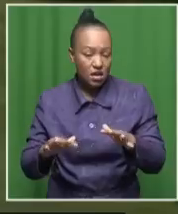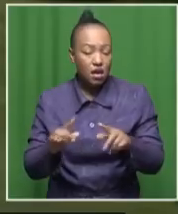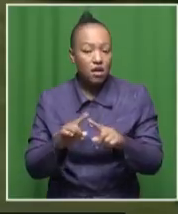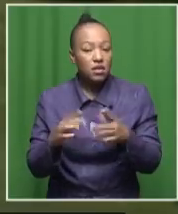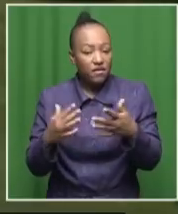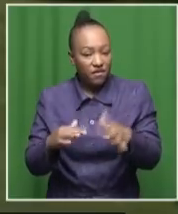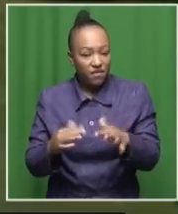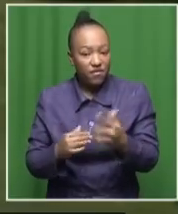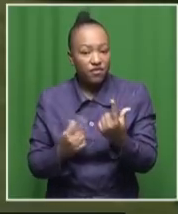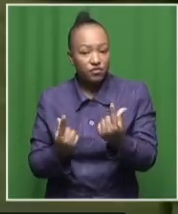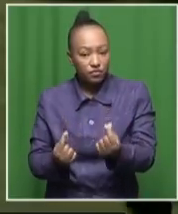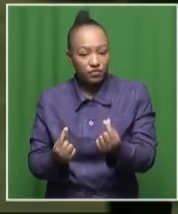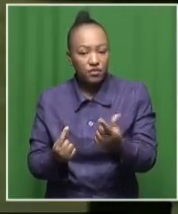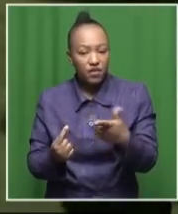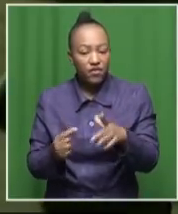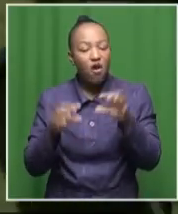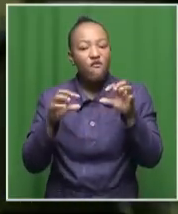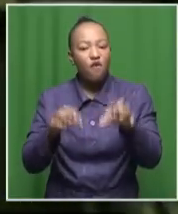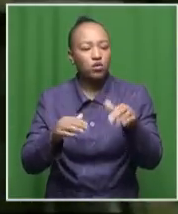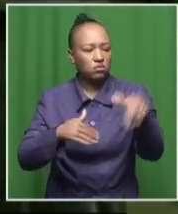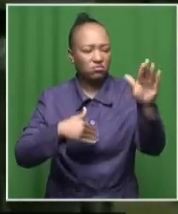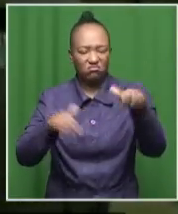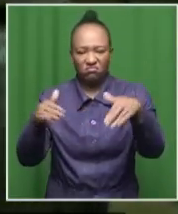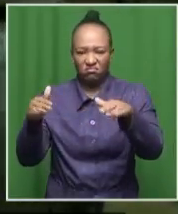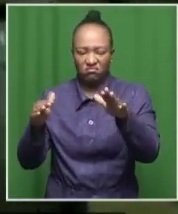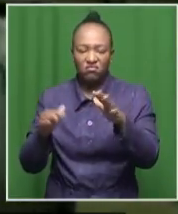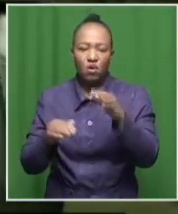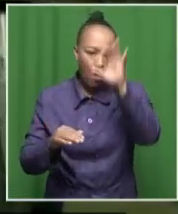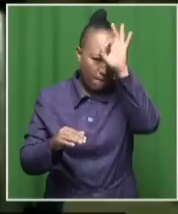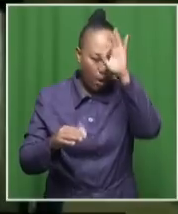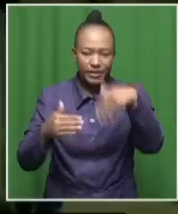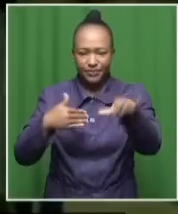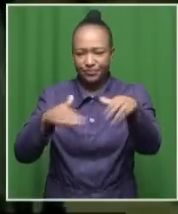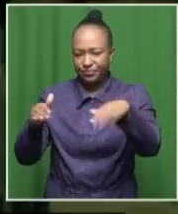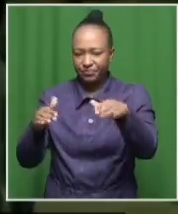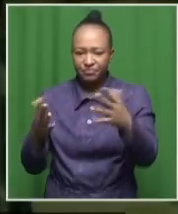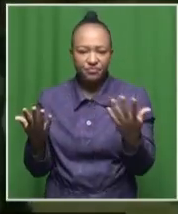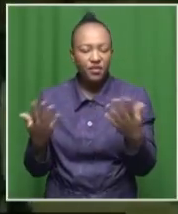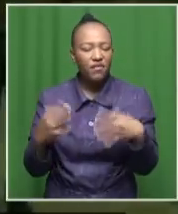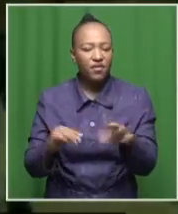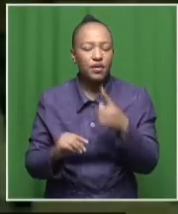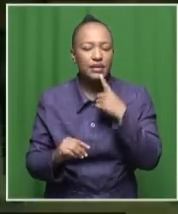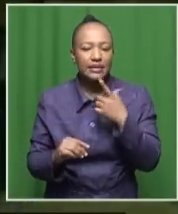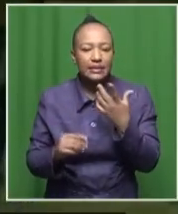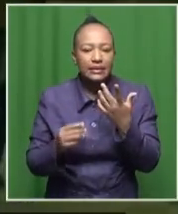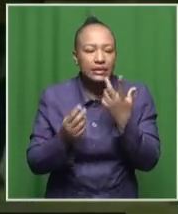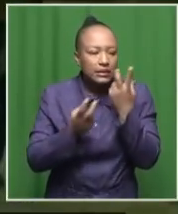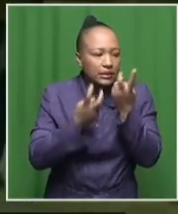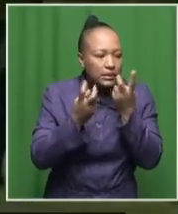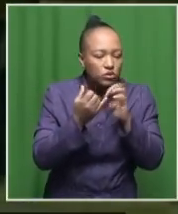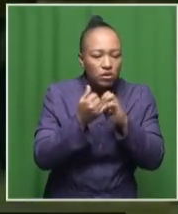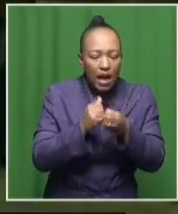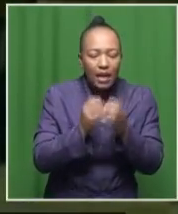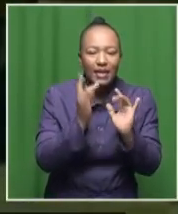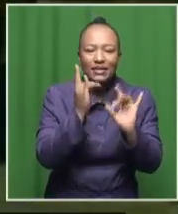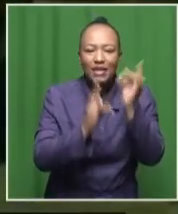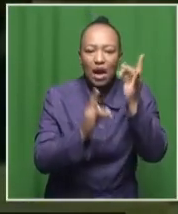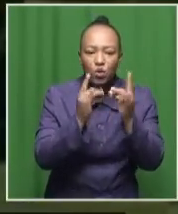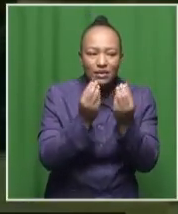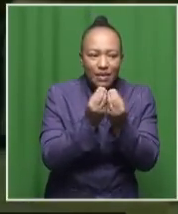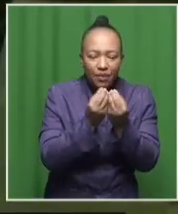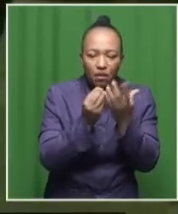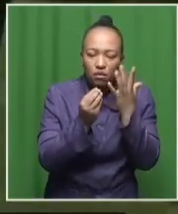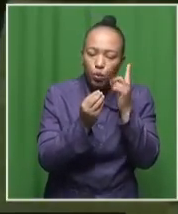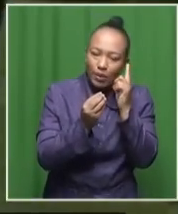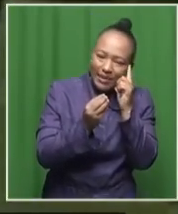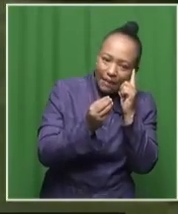do, they were forced away, they were moved away by the law enforcement officials. So they had to find shelters around town so that they